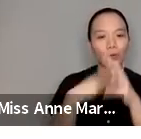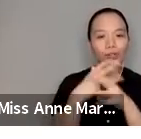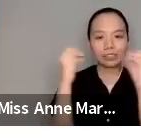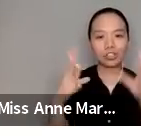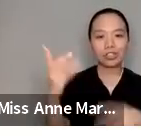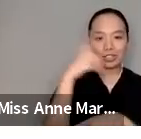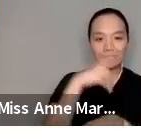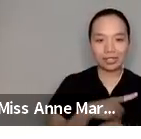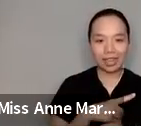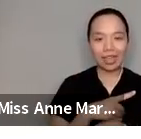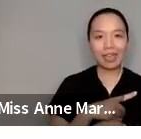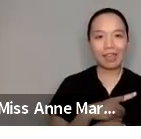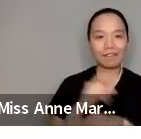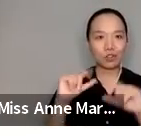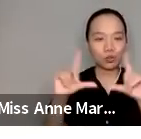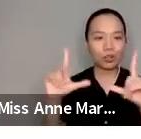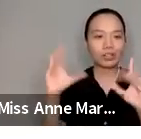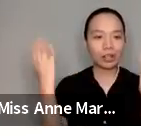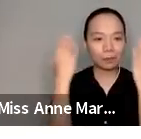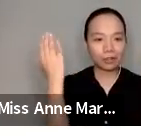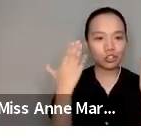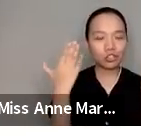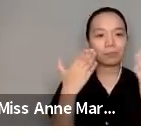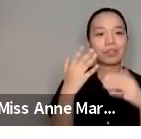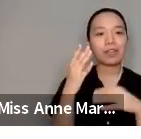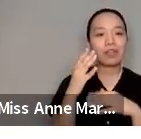celebration live streamed via the UST College of